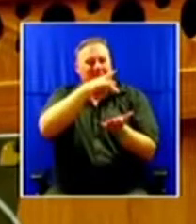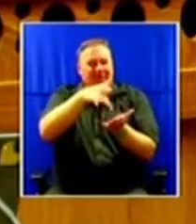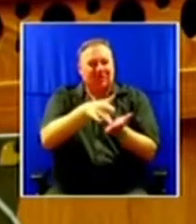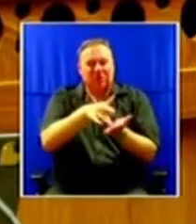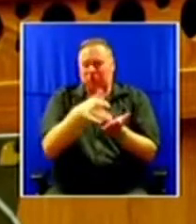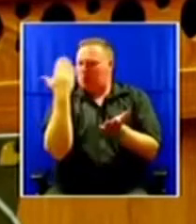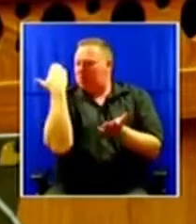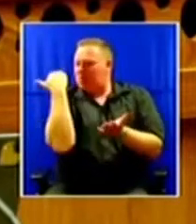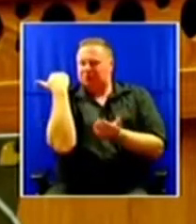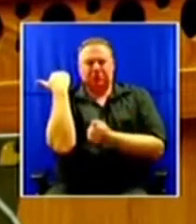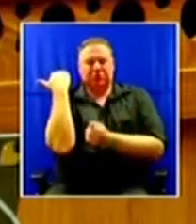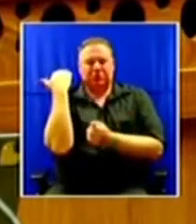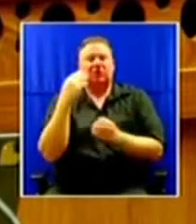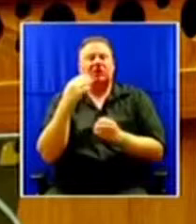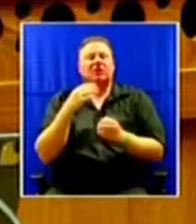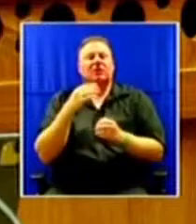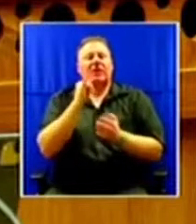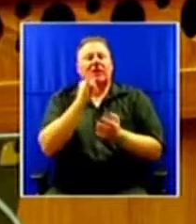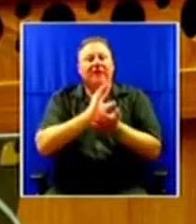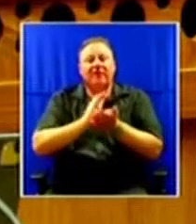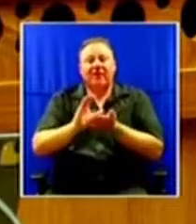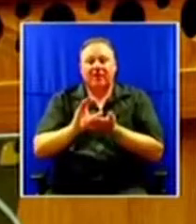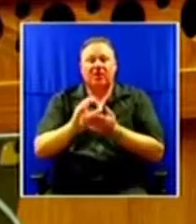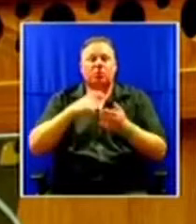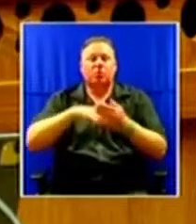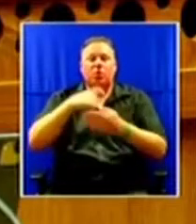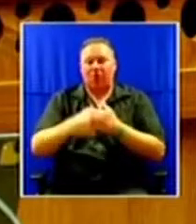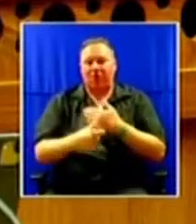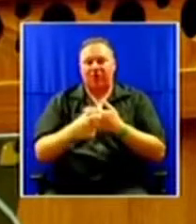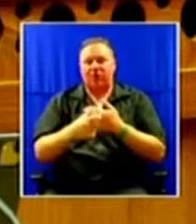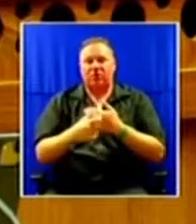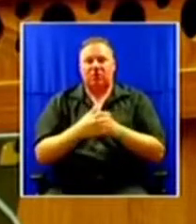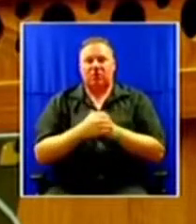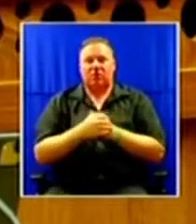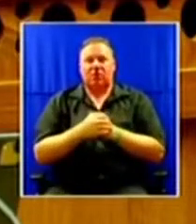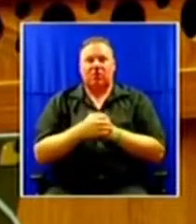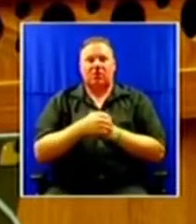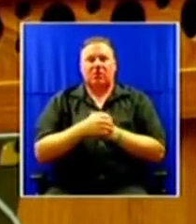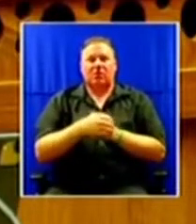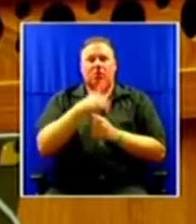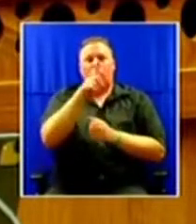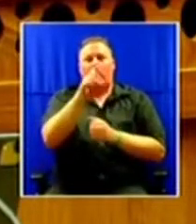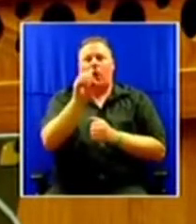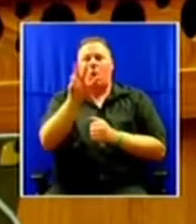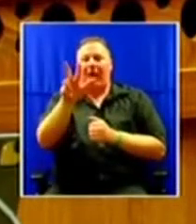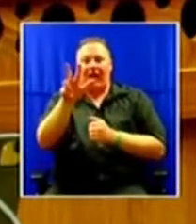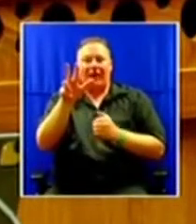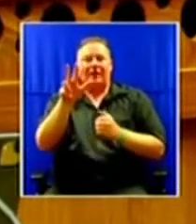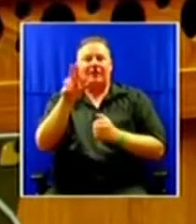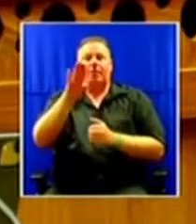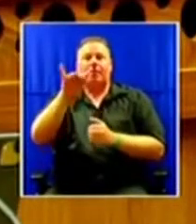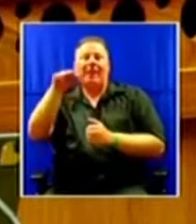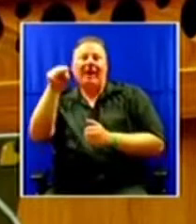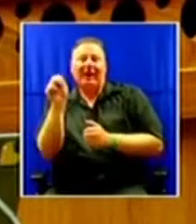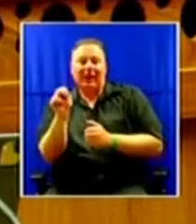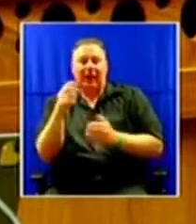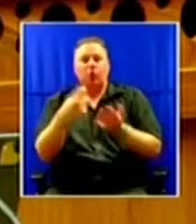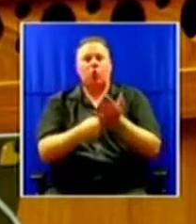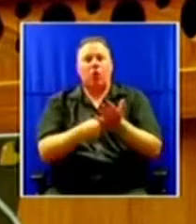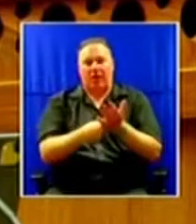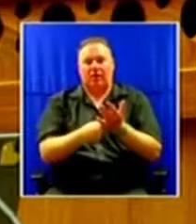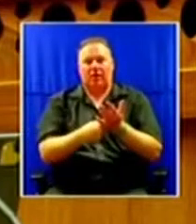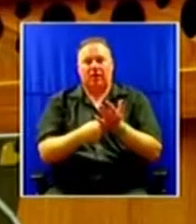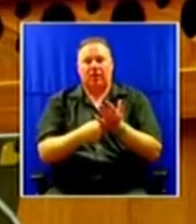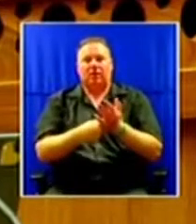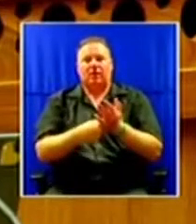the investment conference managed to raise 108 billion rand in additional investment commitments from